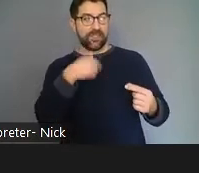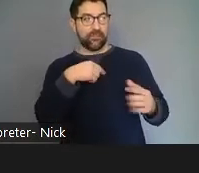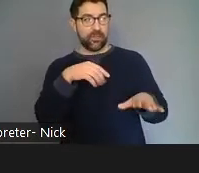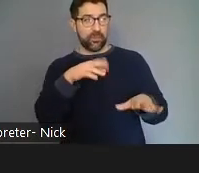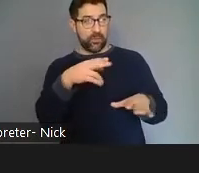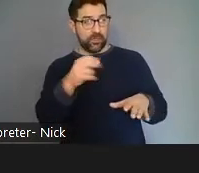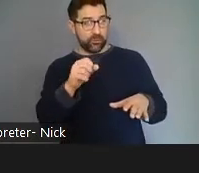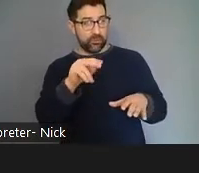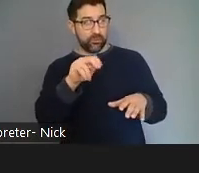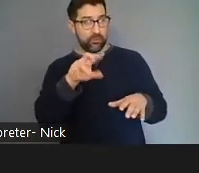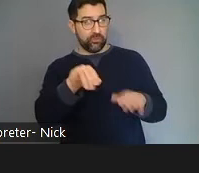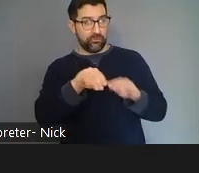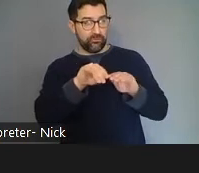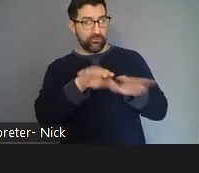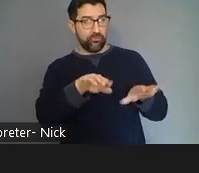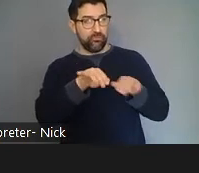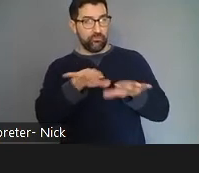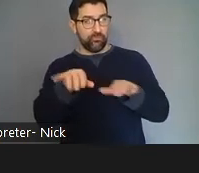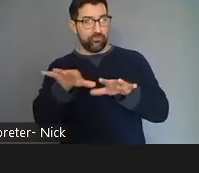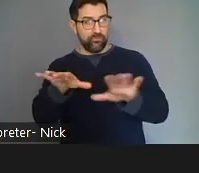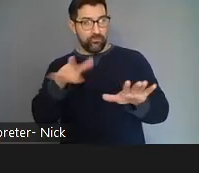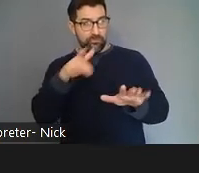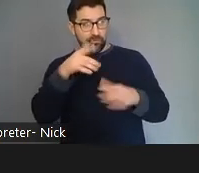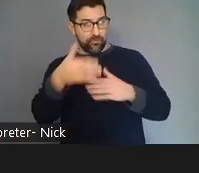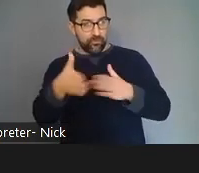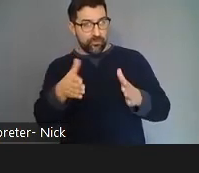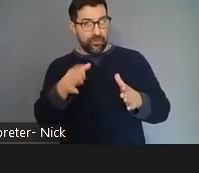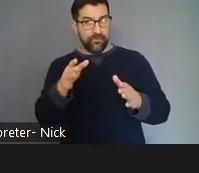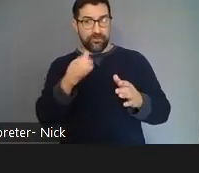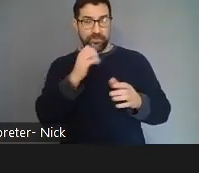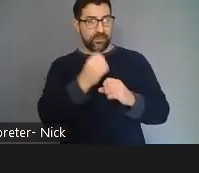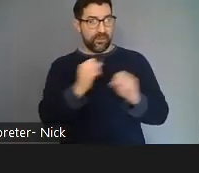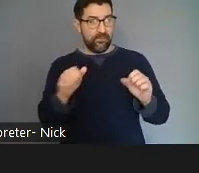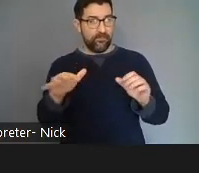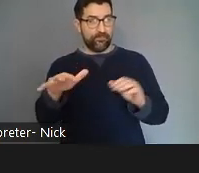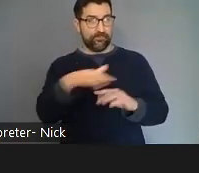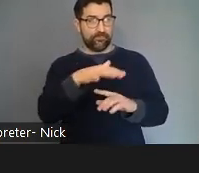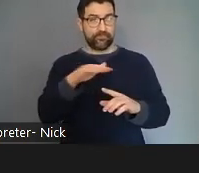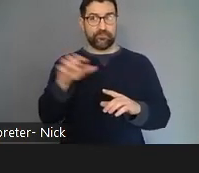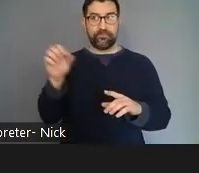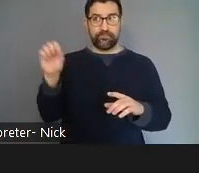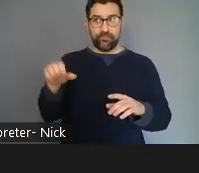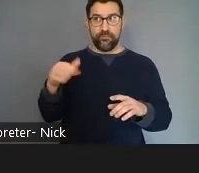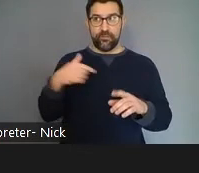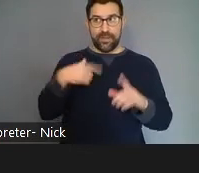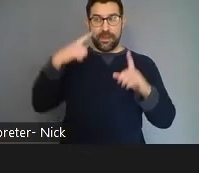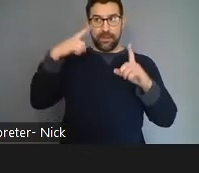news because of like your lunchroom or like the unsafe conditions. And I was like, yeah, I know, I took the